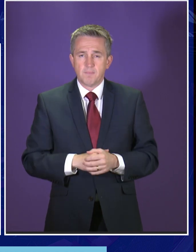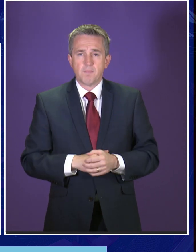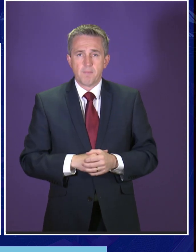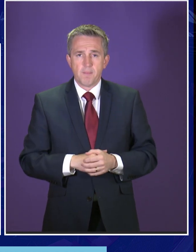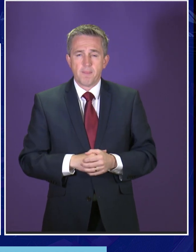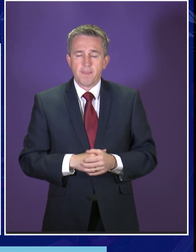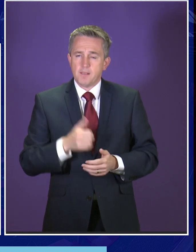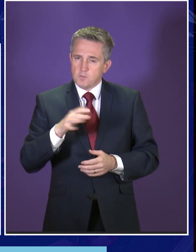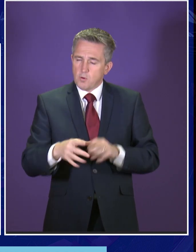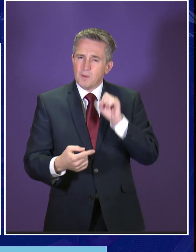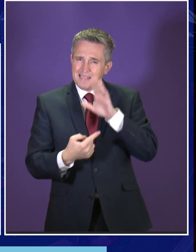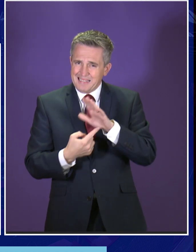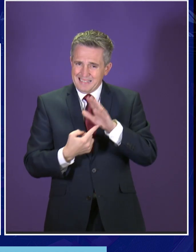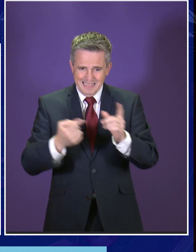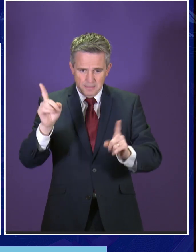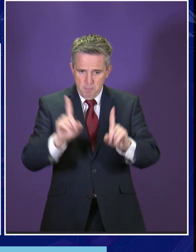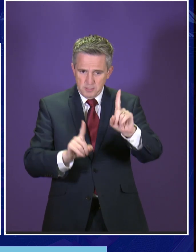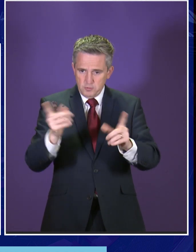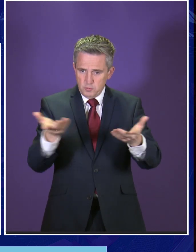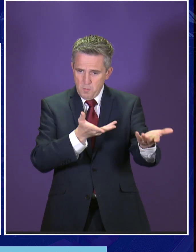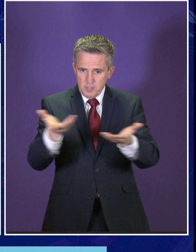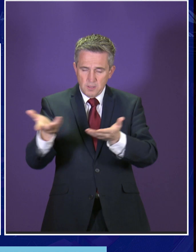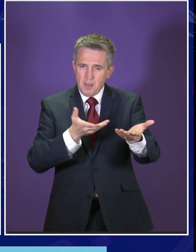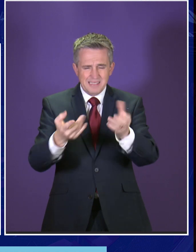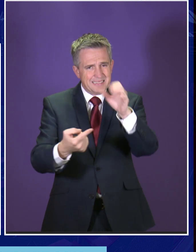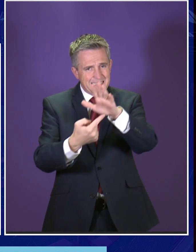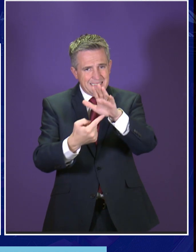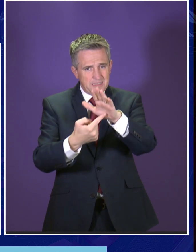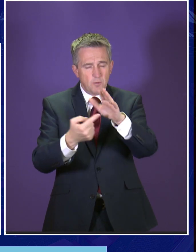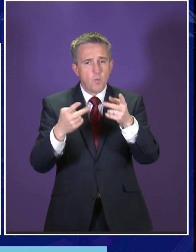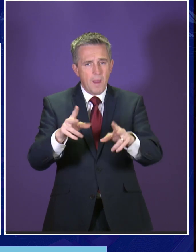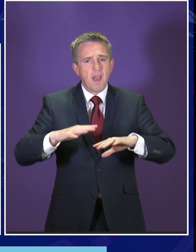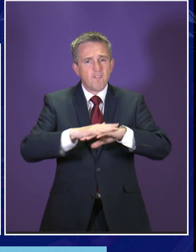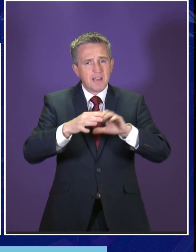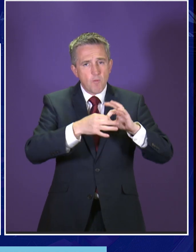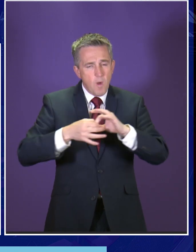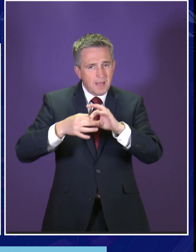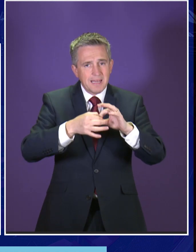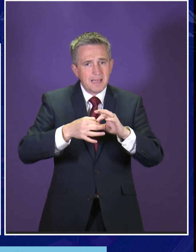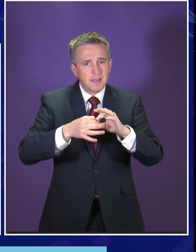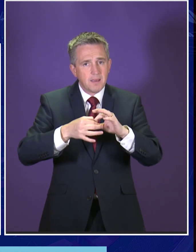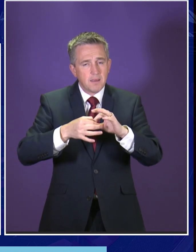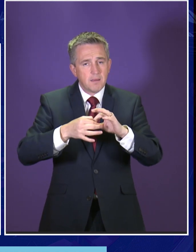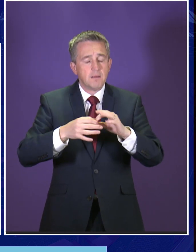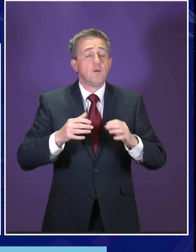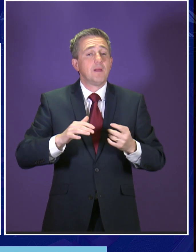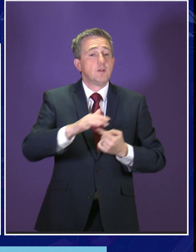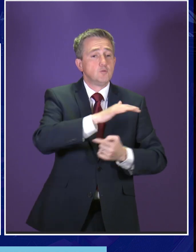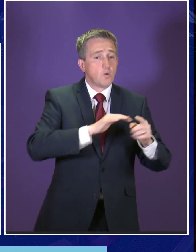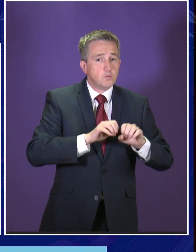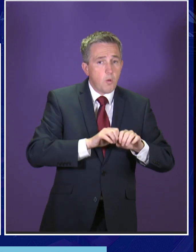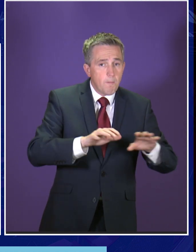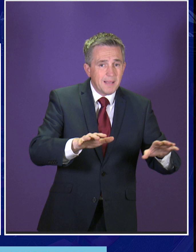the person-to-person communication that is vital in networking. At the end of social media